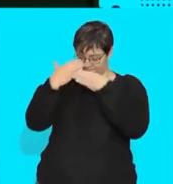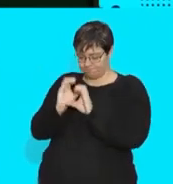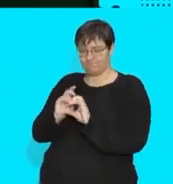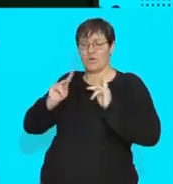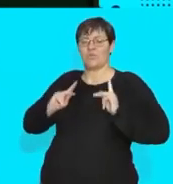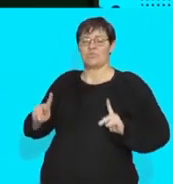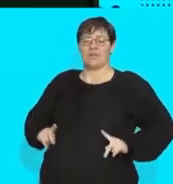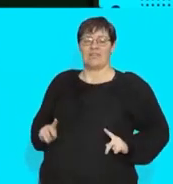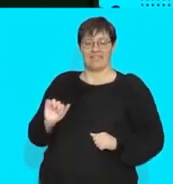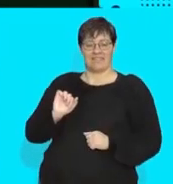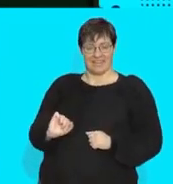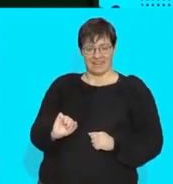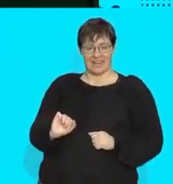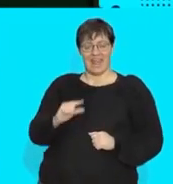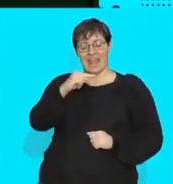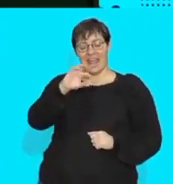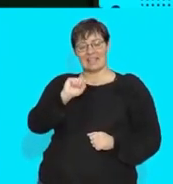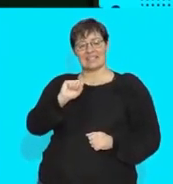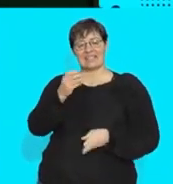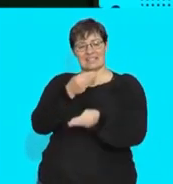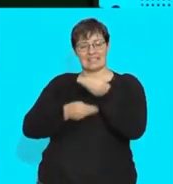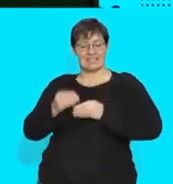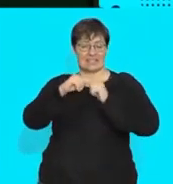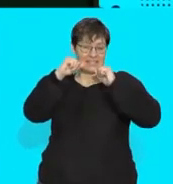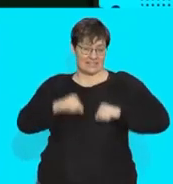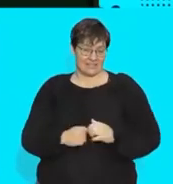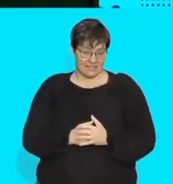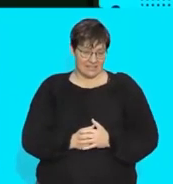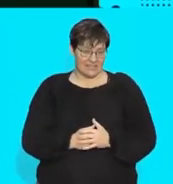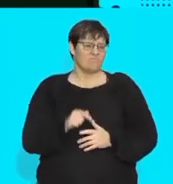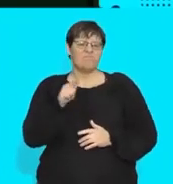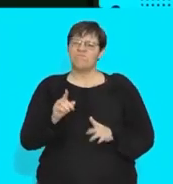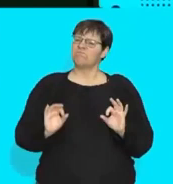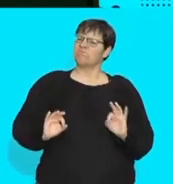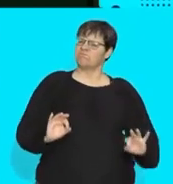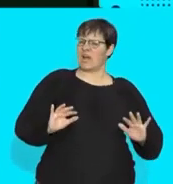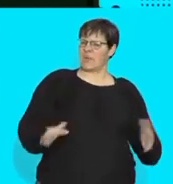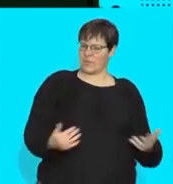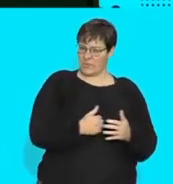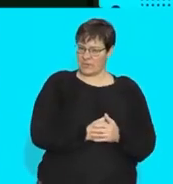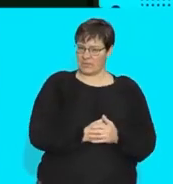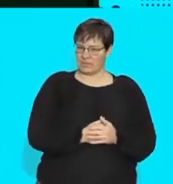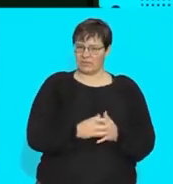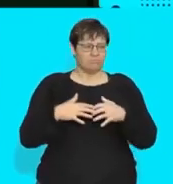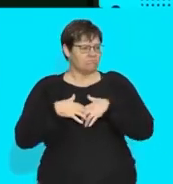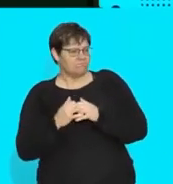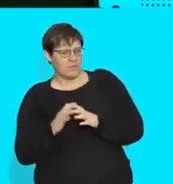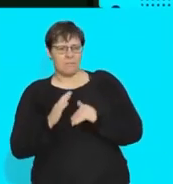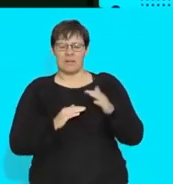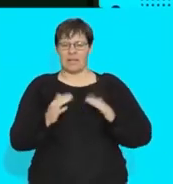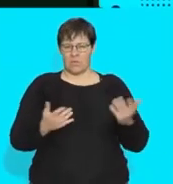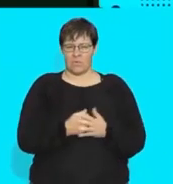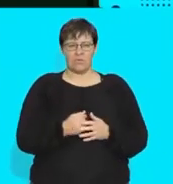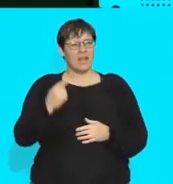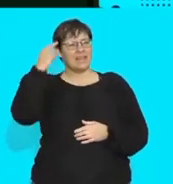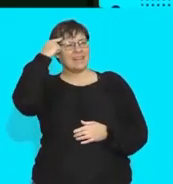whole concept of what is our gaseous exchange system. But how is it efficient? How is it built? I often say to my kids,